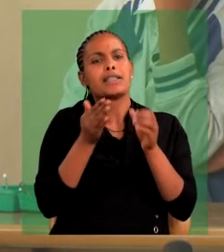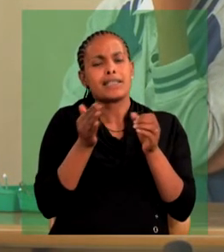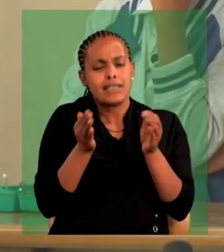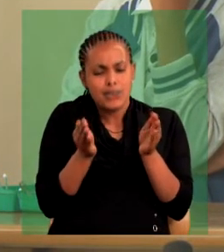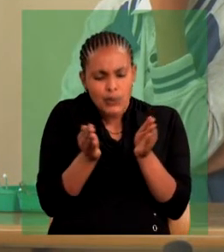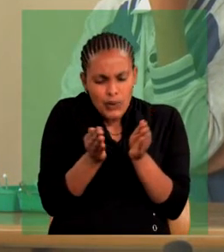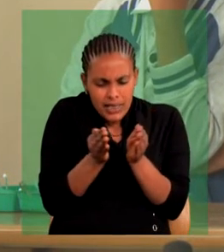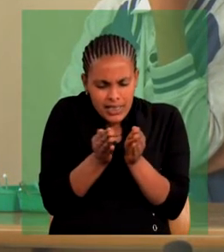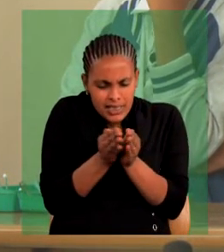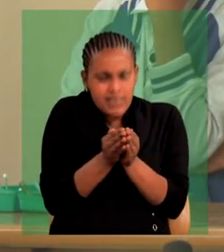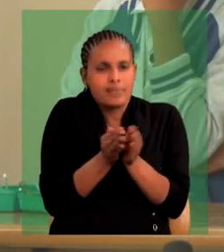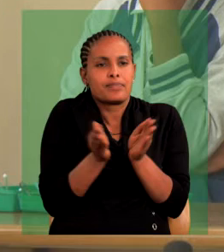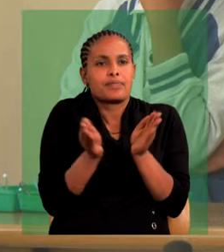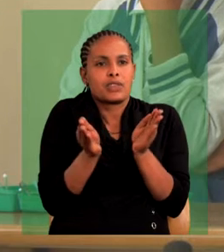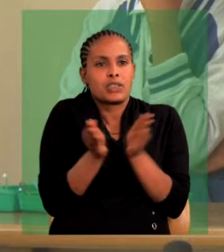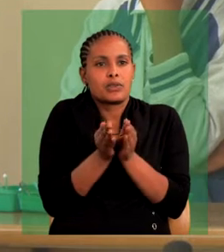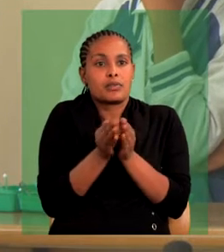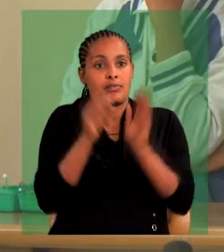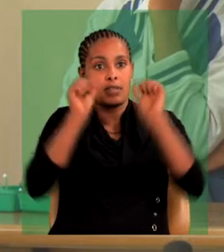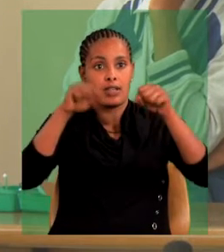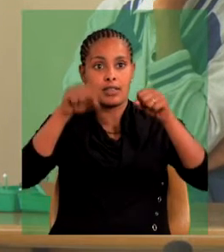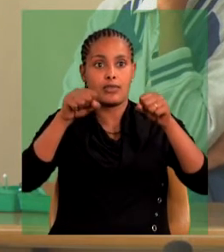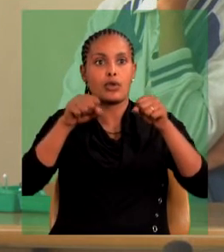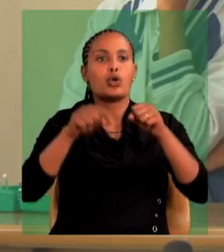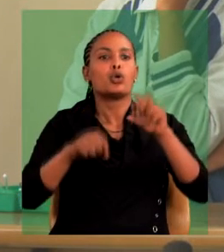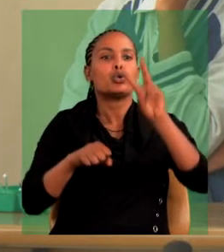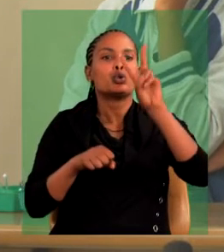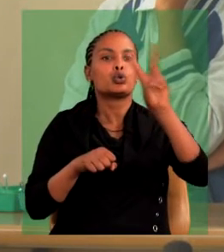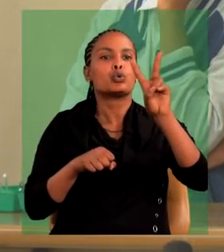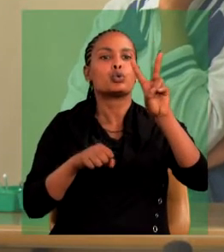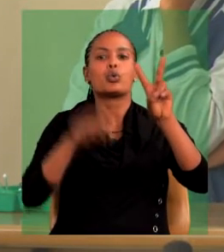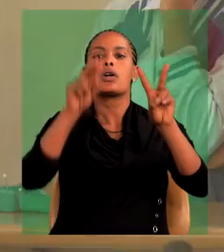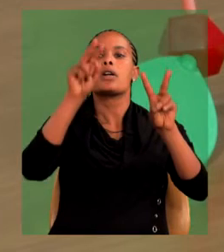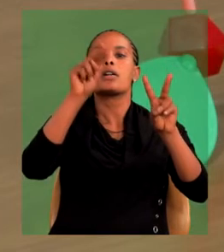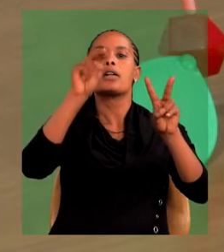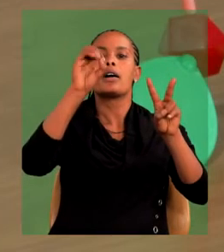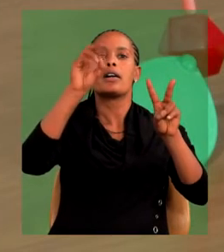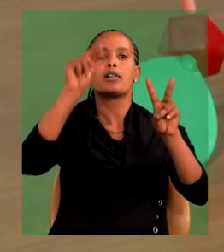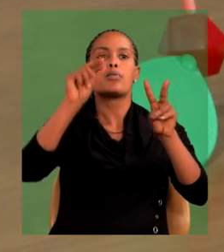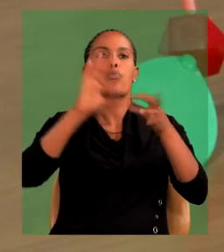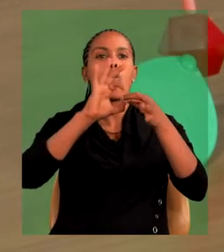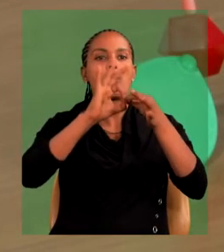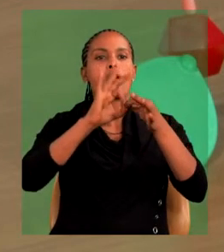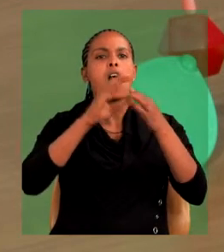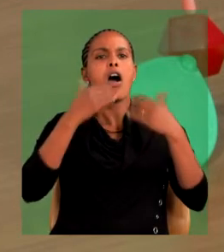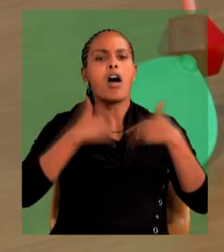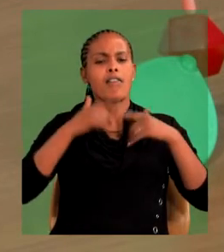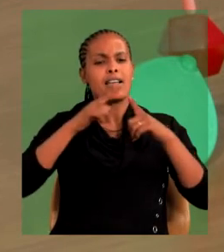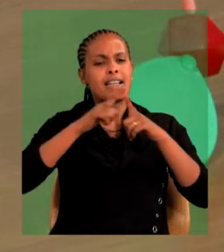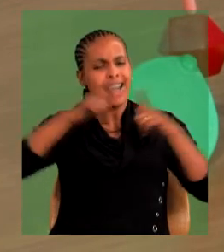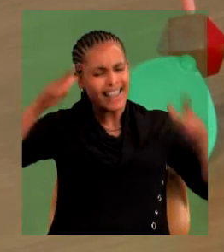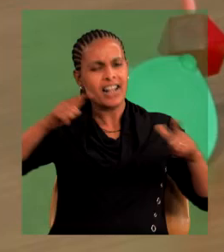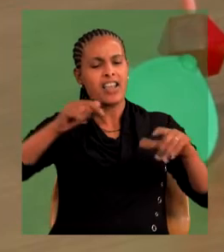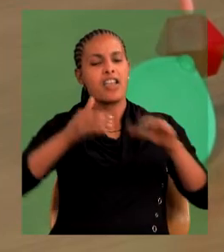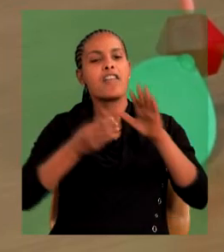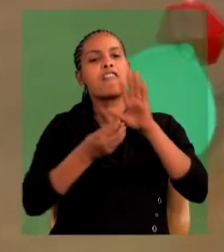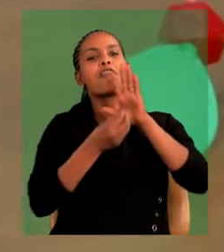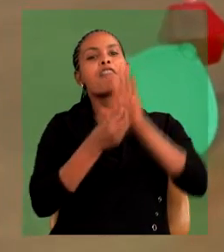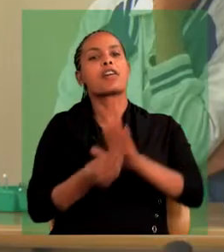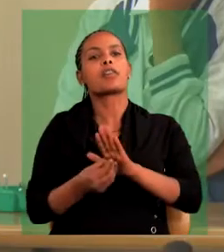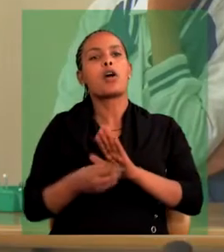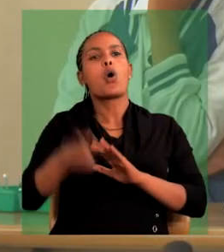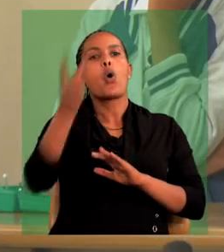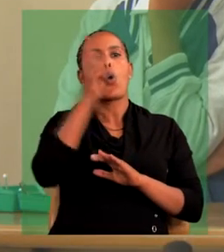squeezed. Yeah. Two non-bonding pairs have greater effect than